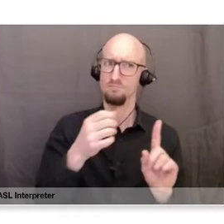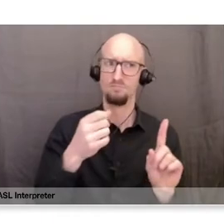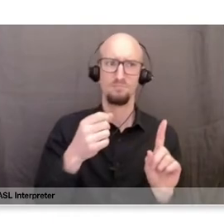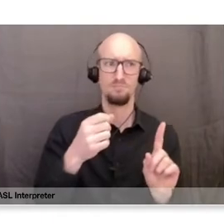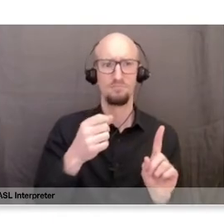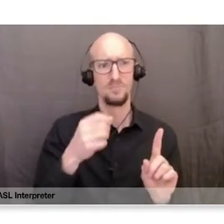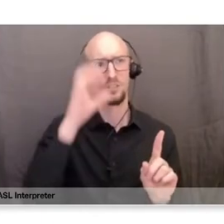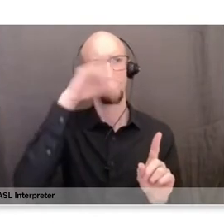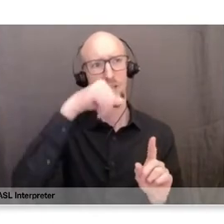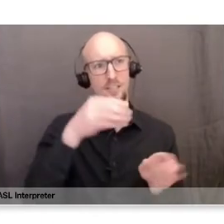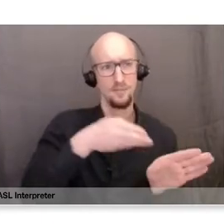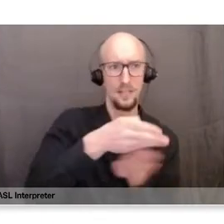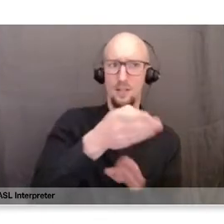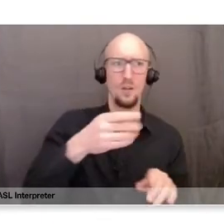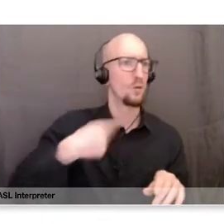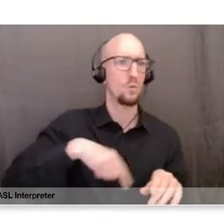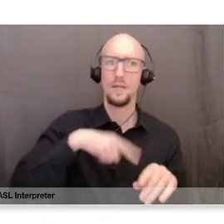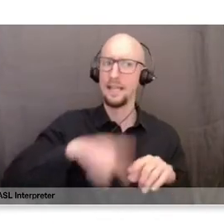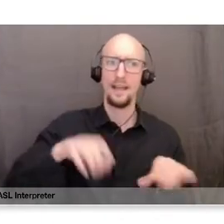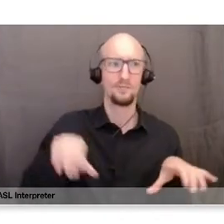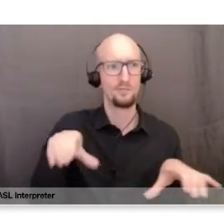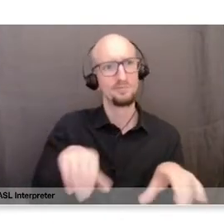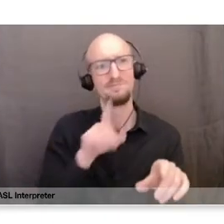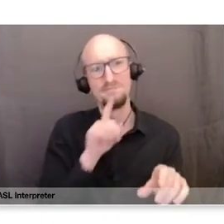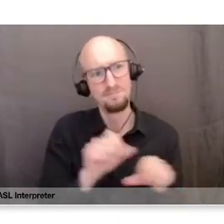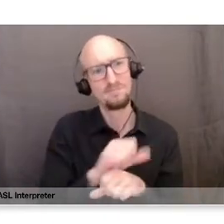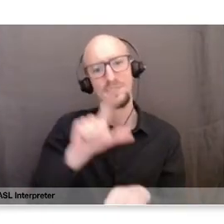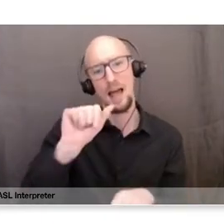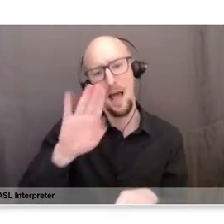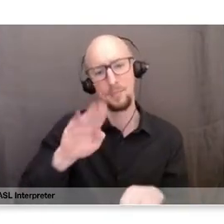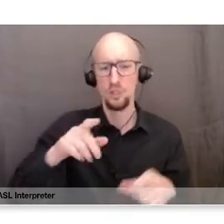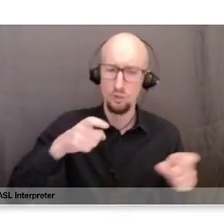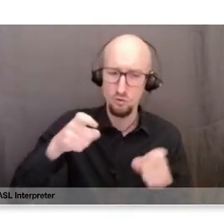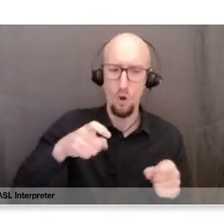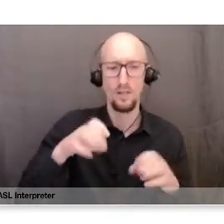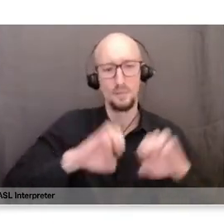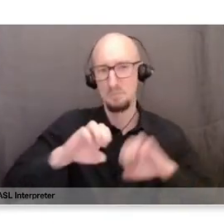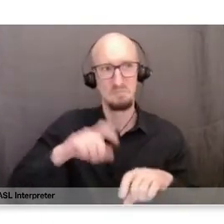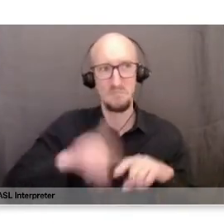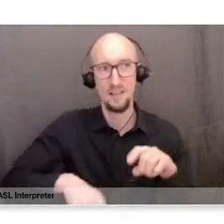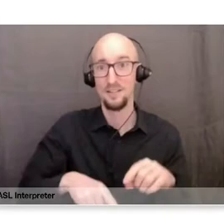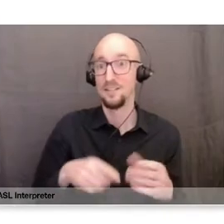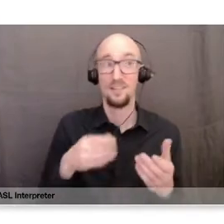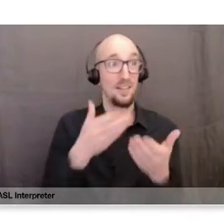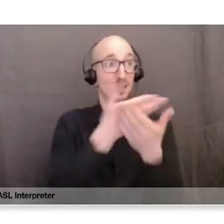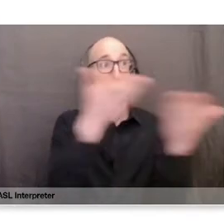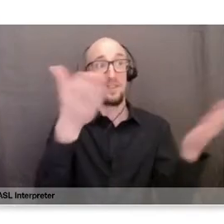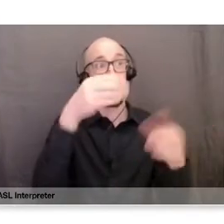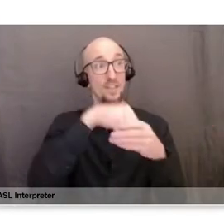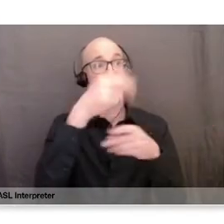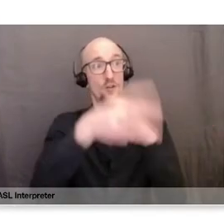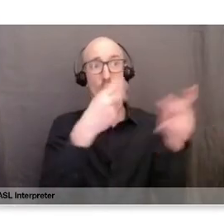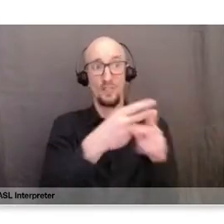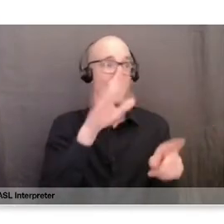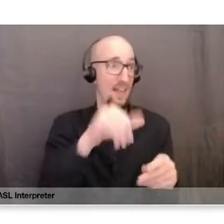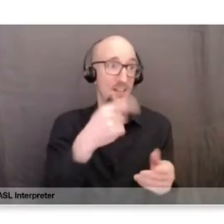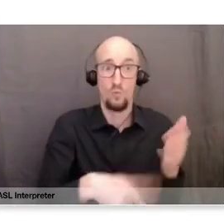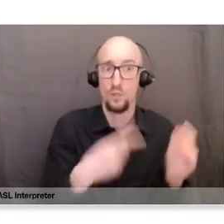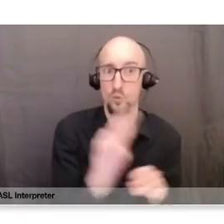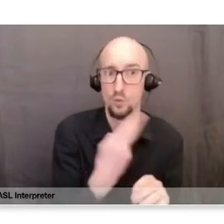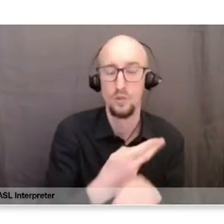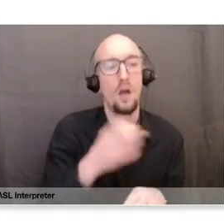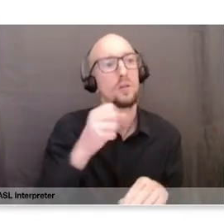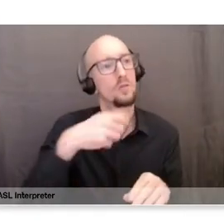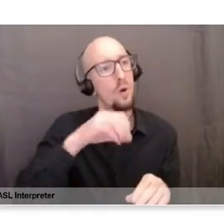controlled experiments, laboratory experiments or whatever. What you have in the universe is what you get. So we visually record and